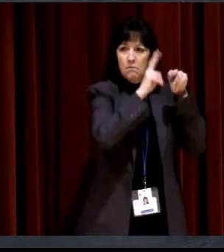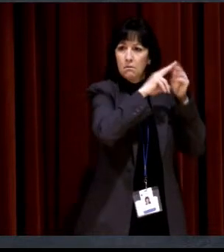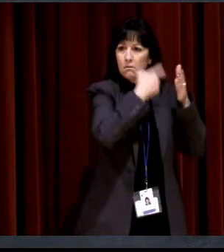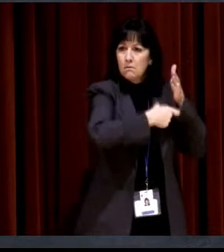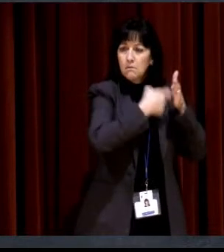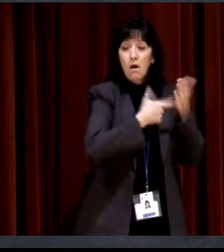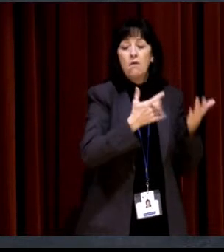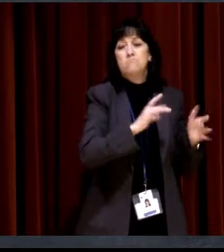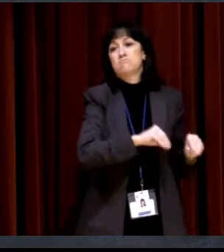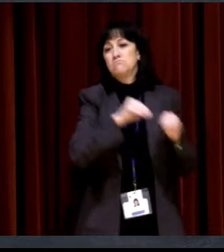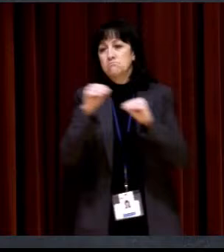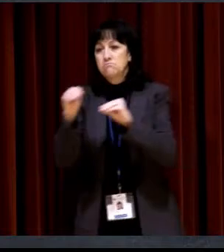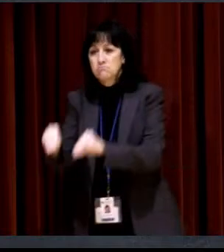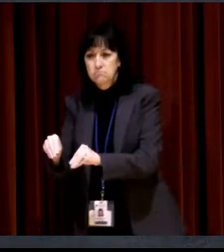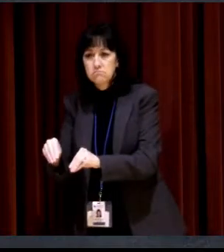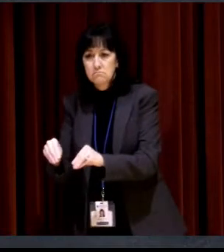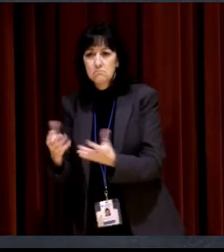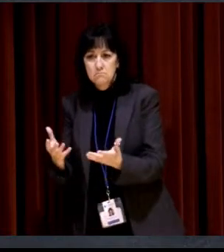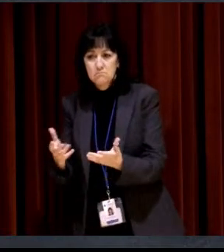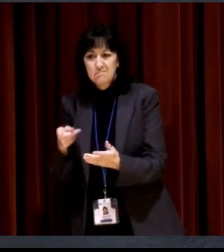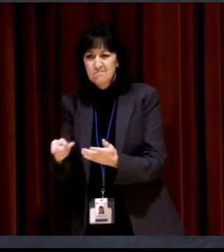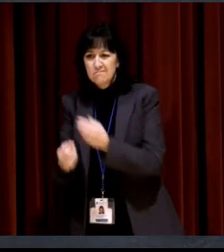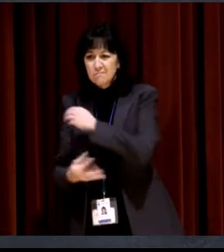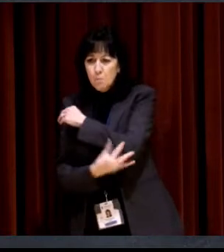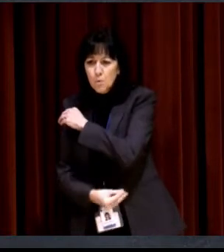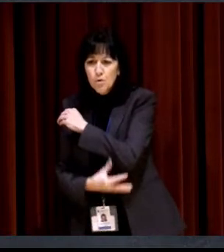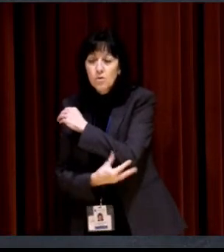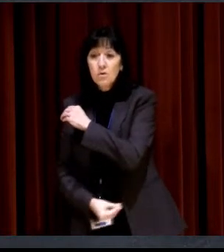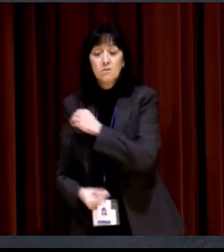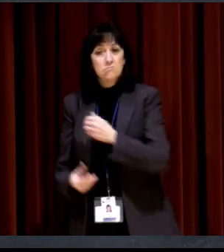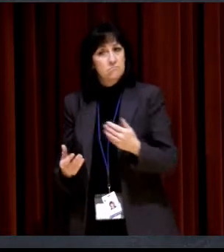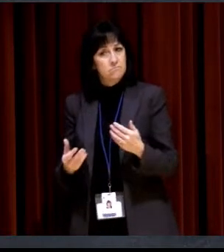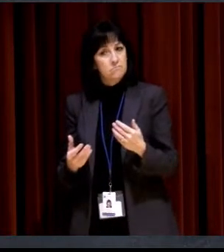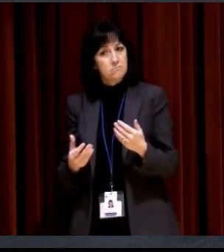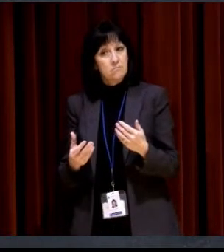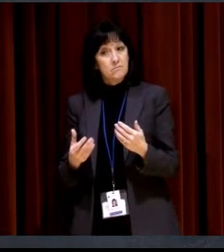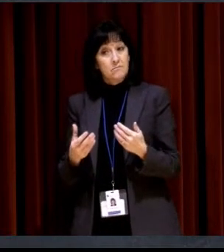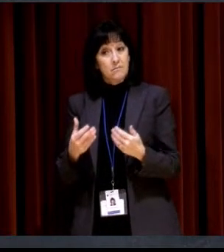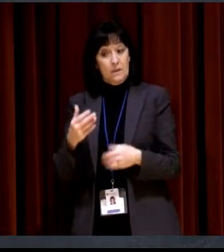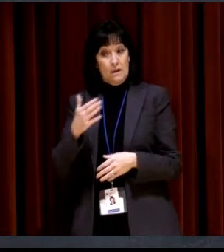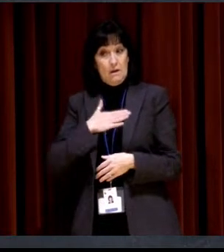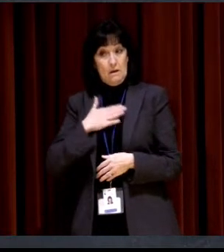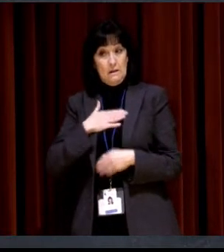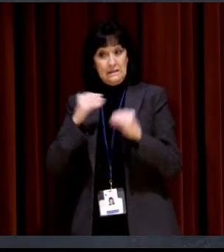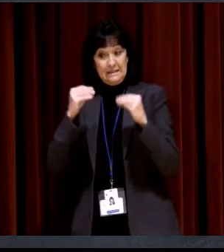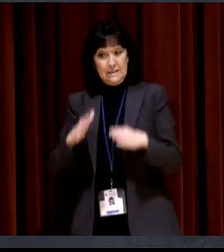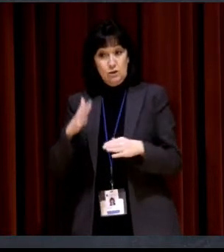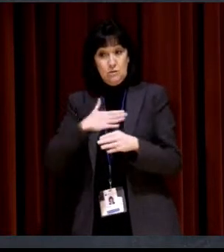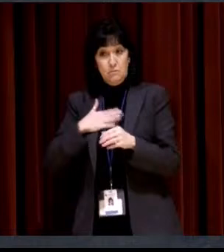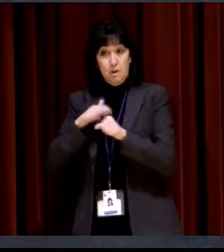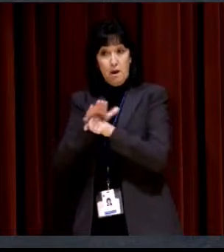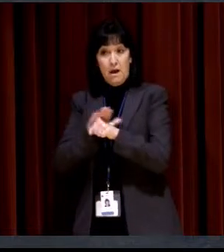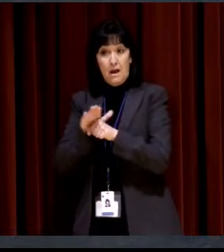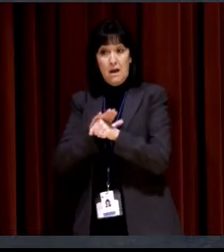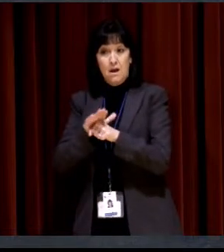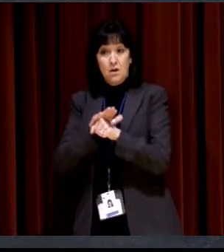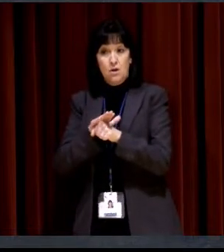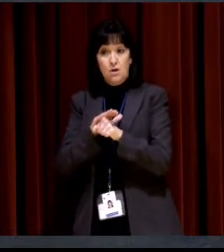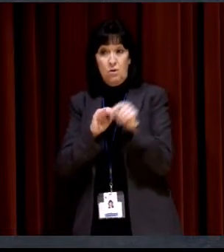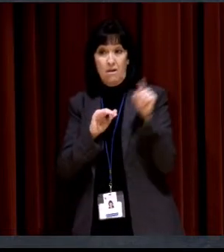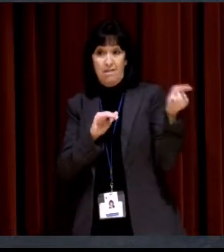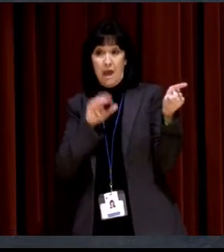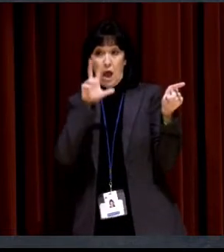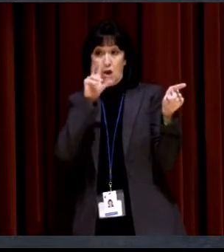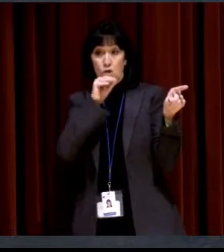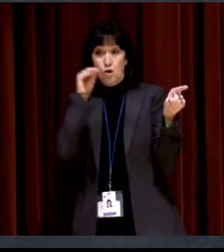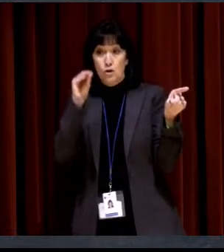live. Our teachers, I looked at our numbers, I don't think our 30% of retention numbers are correct for the last